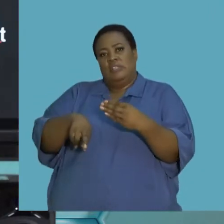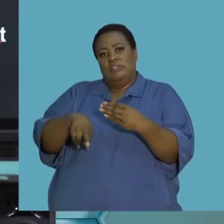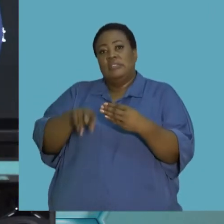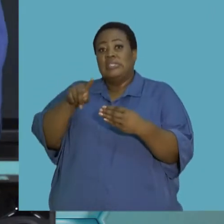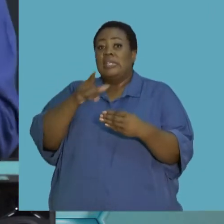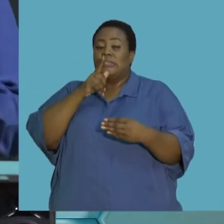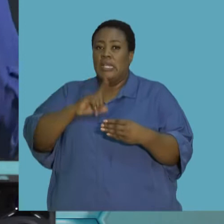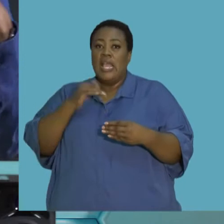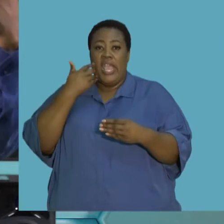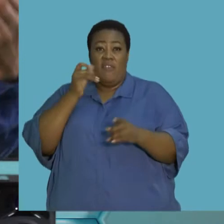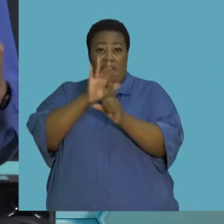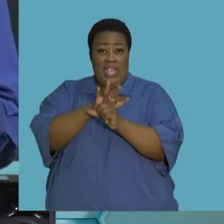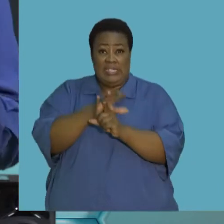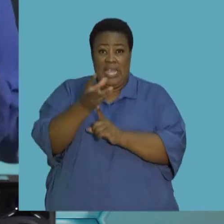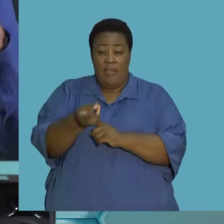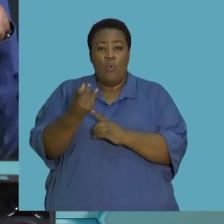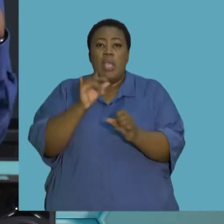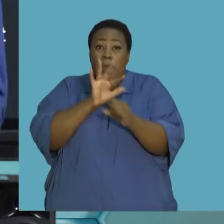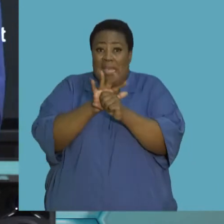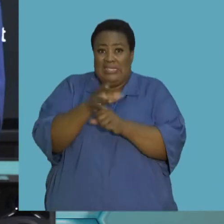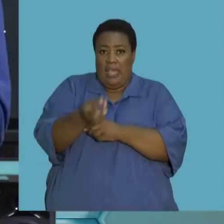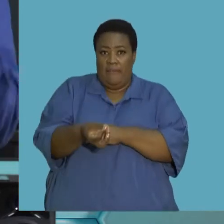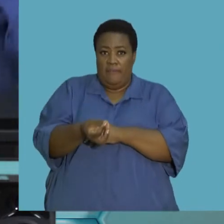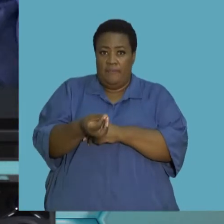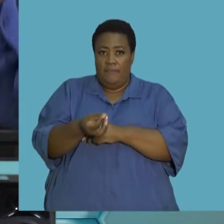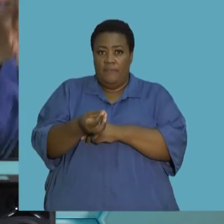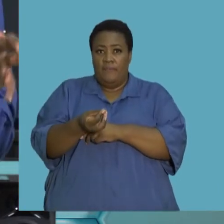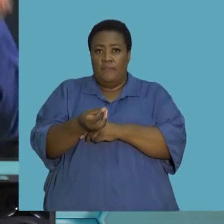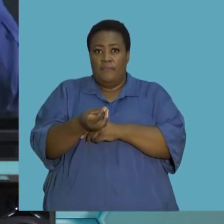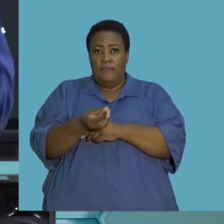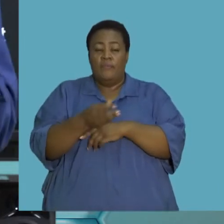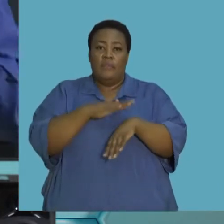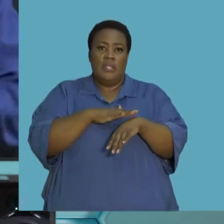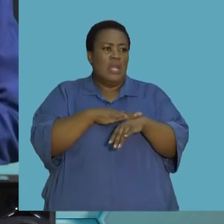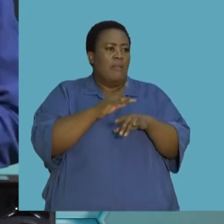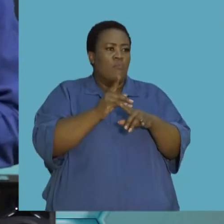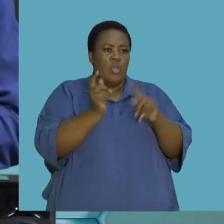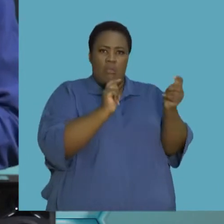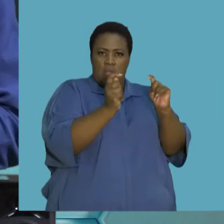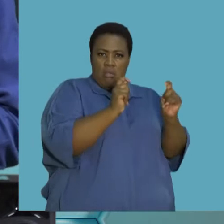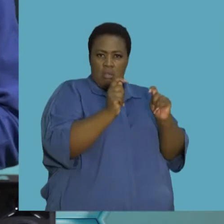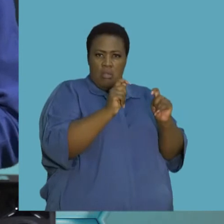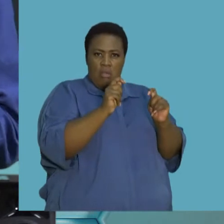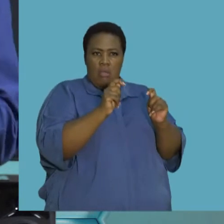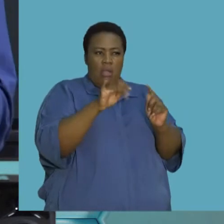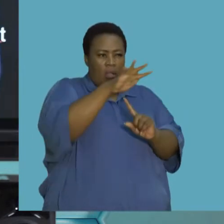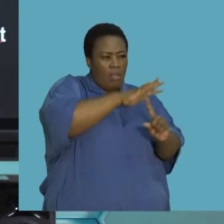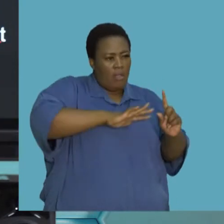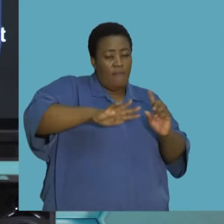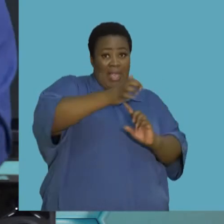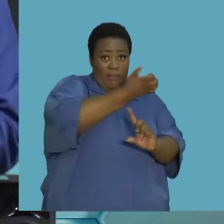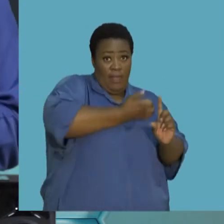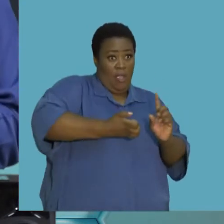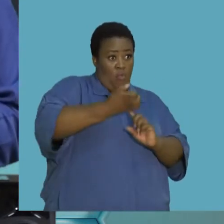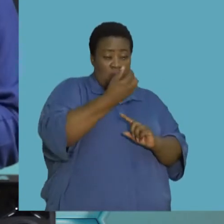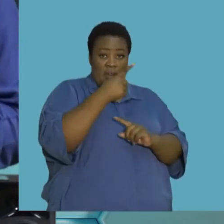they tell us if there's an effect or there's an impact of the manipulating the independent variable. So the